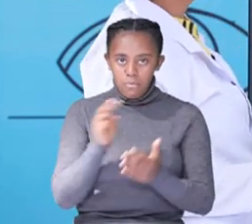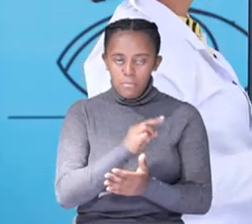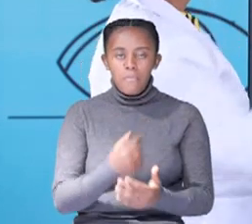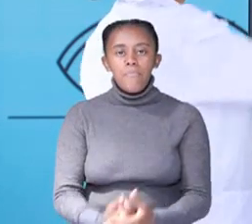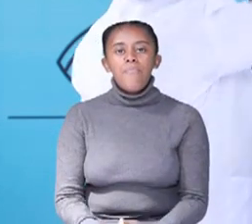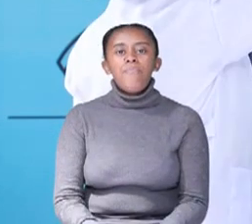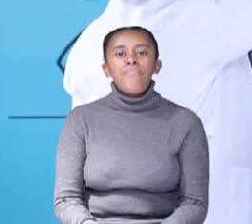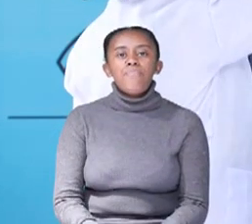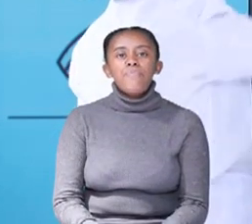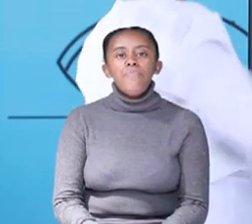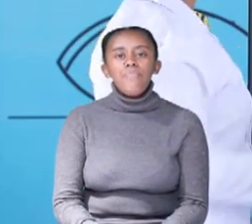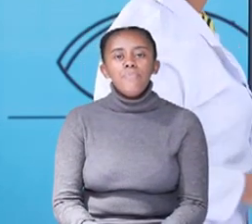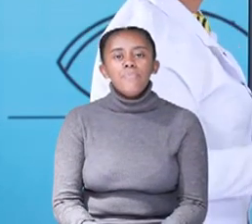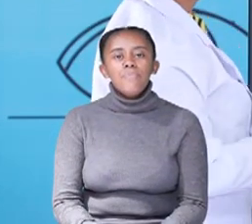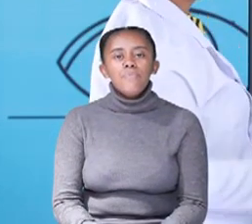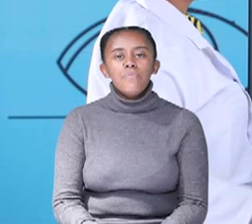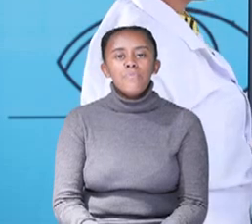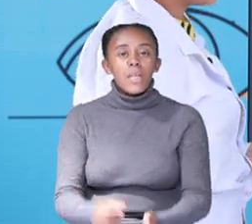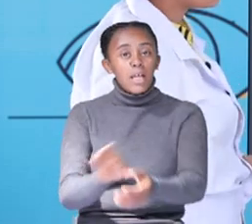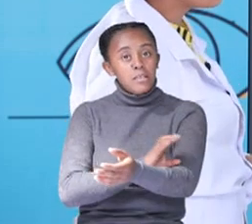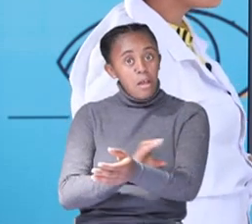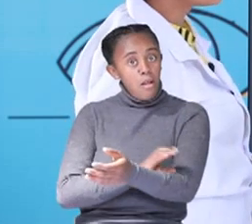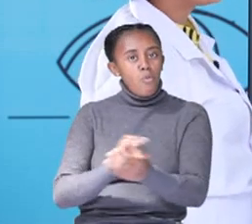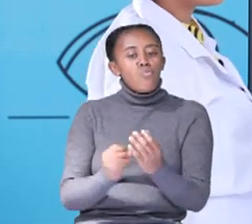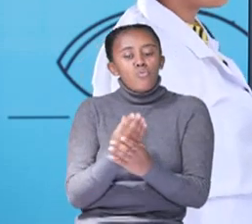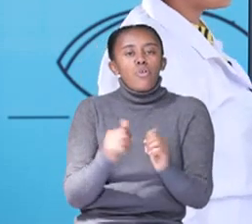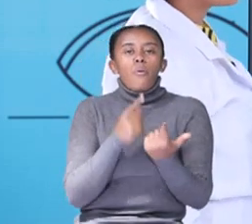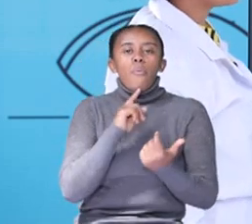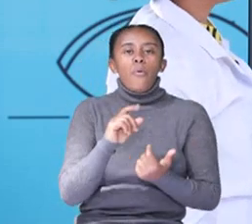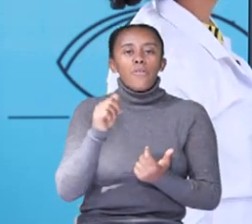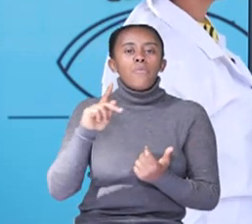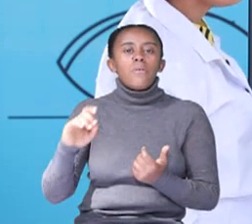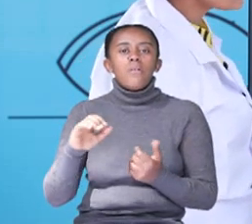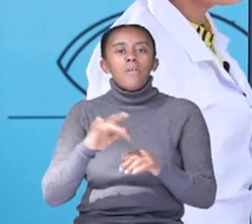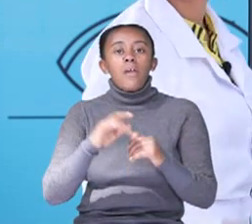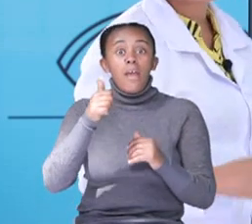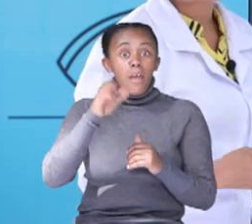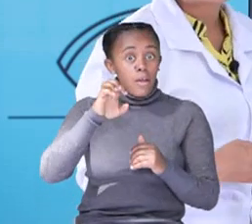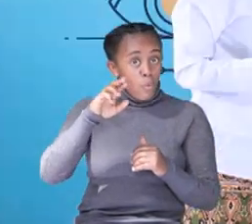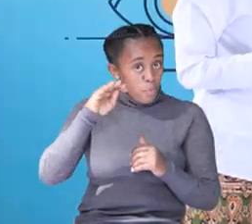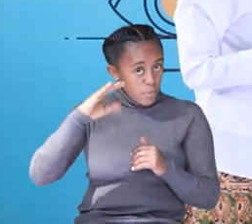by which cells produce ATP in aerobic respiration. If